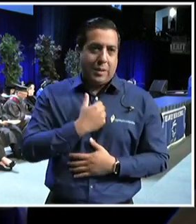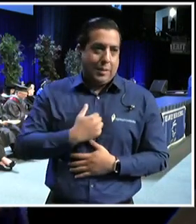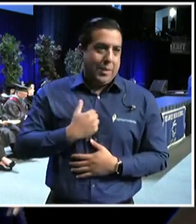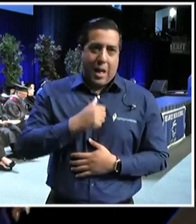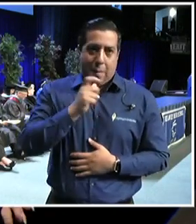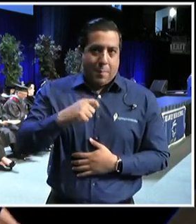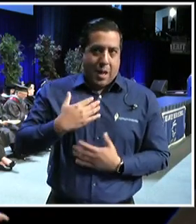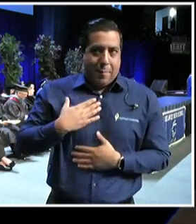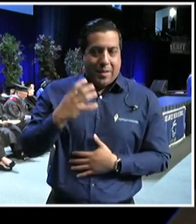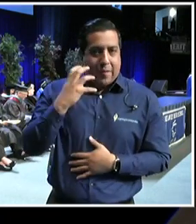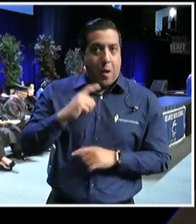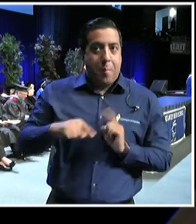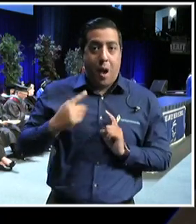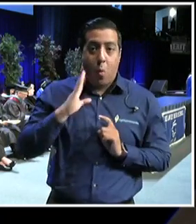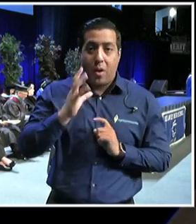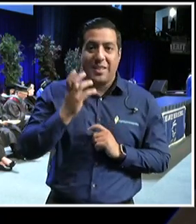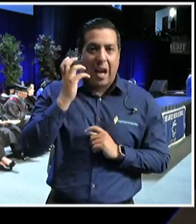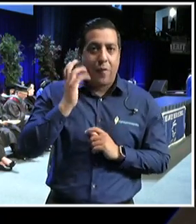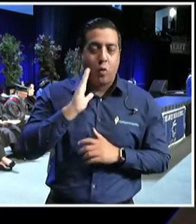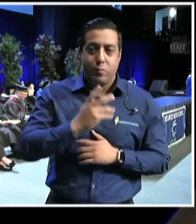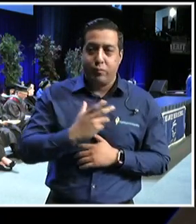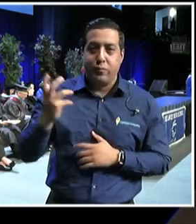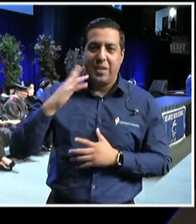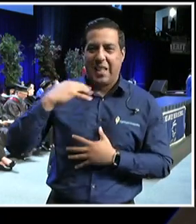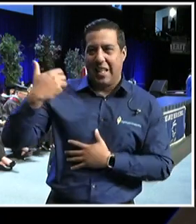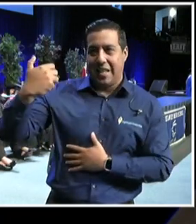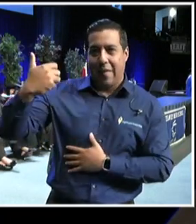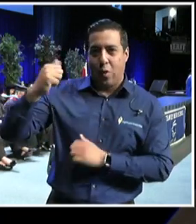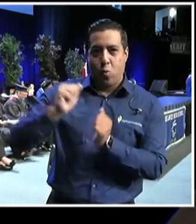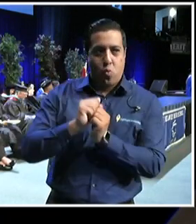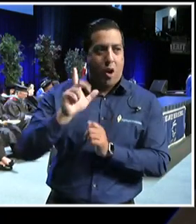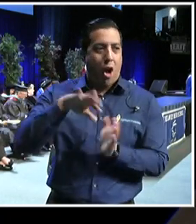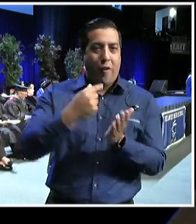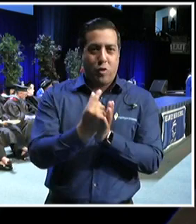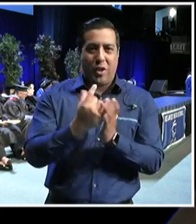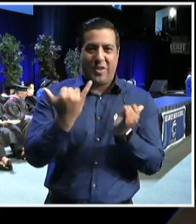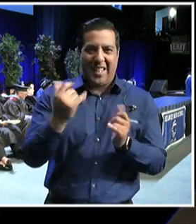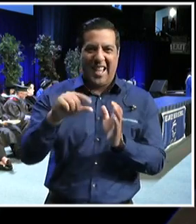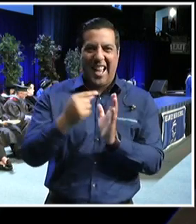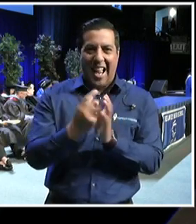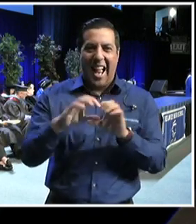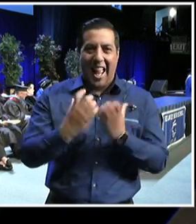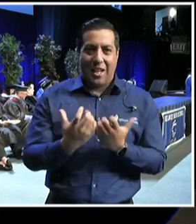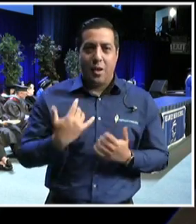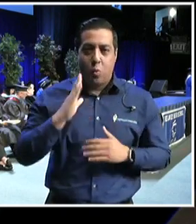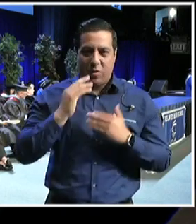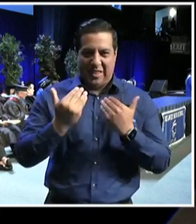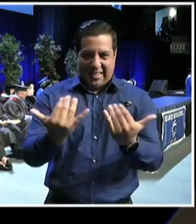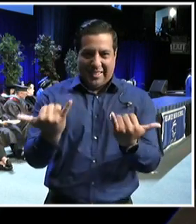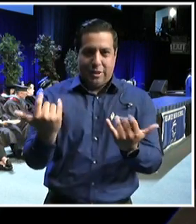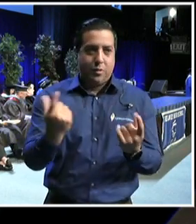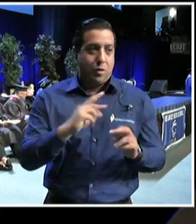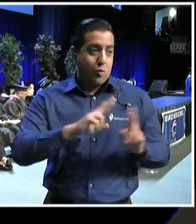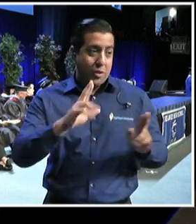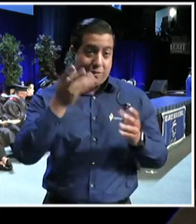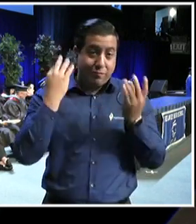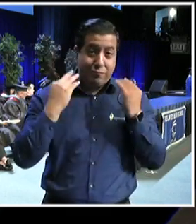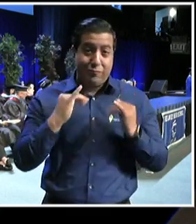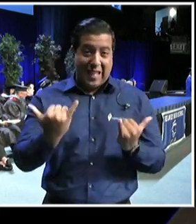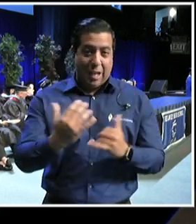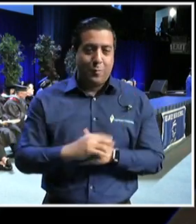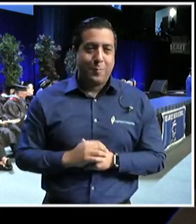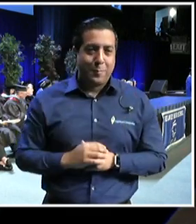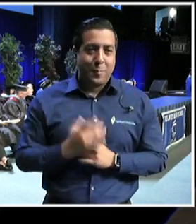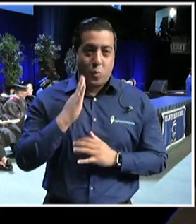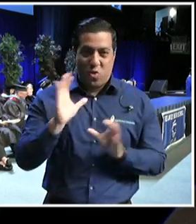supposed to have it, but to take out my cell phone and take a selfie with the graduating class. So I'm gonna go ahead and do that now. Girls, get your hair ready. We're